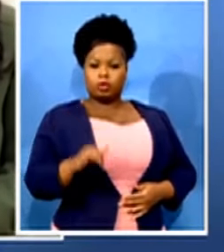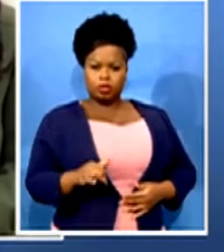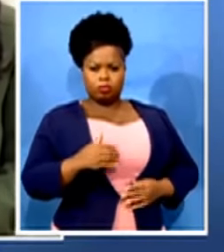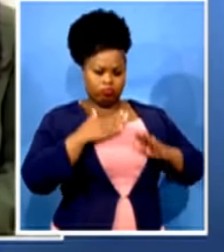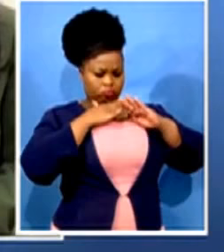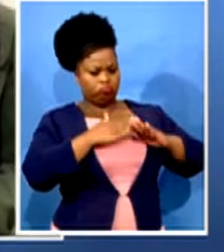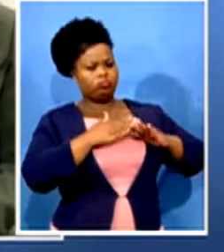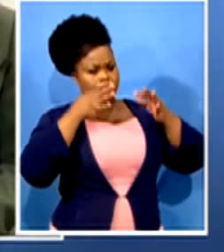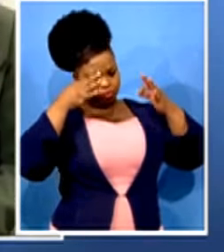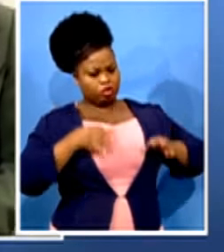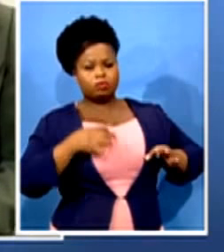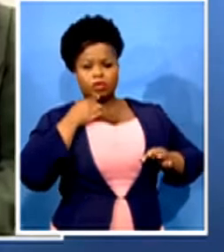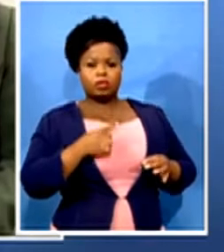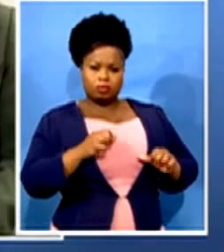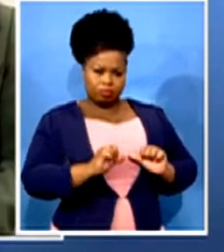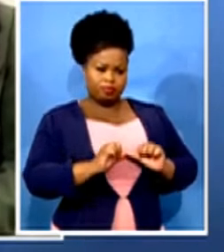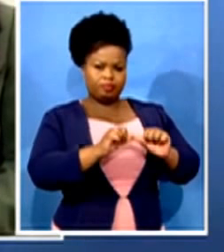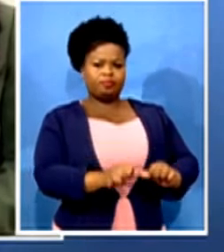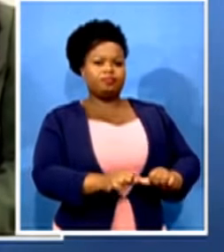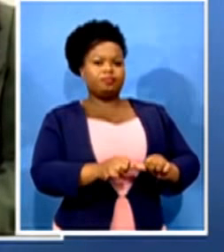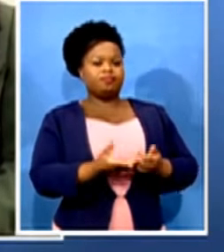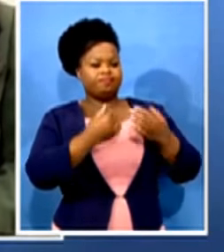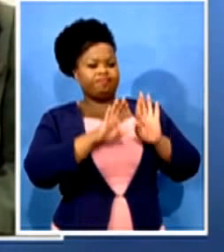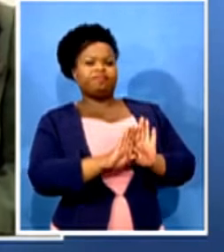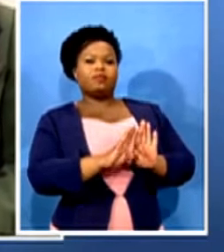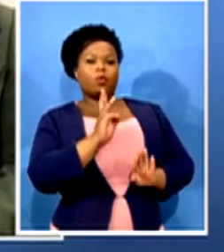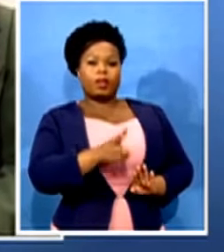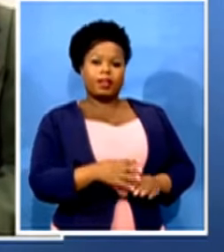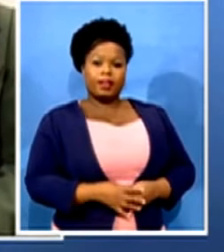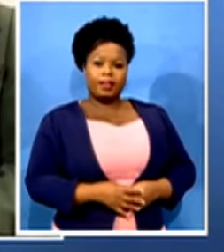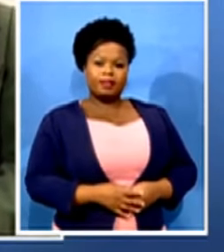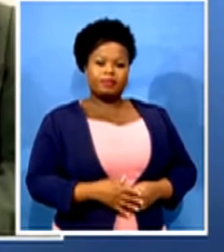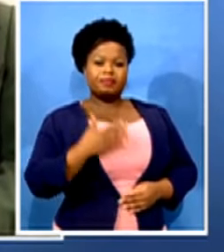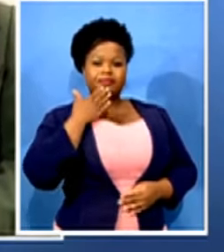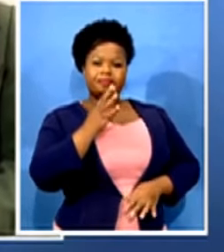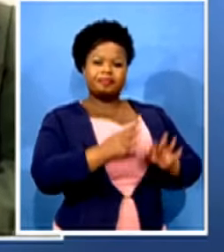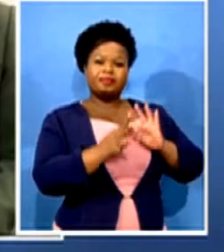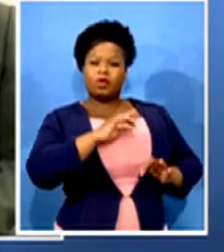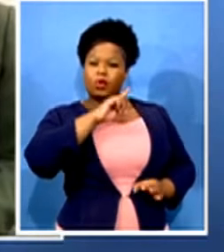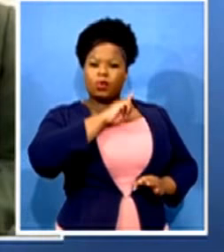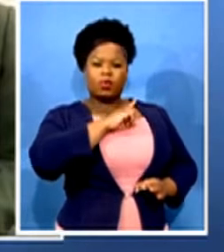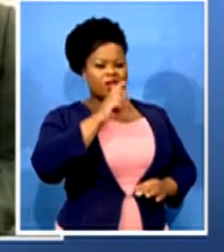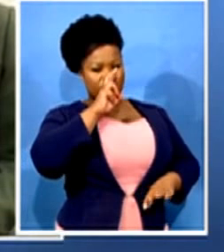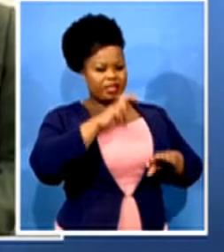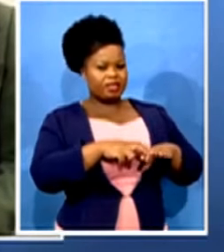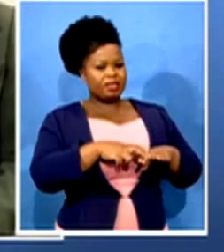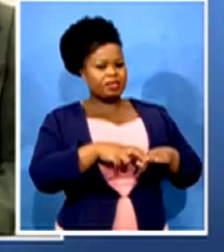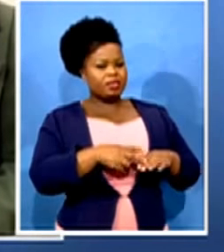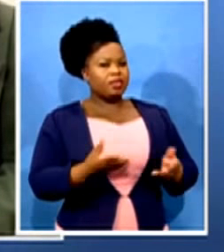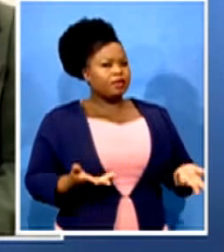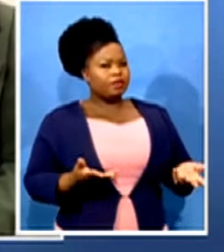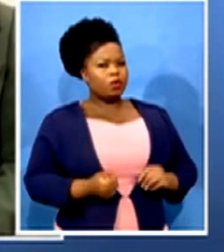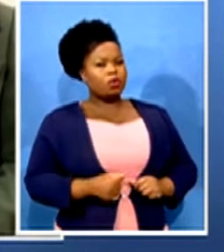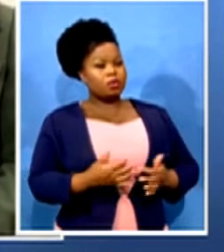country under lockdown. Tell us about why there was a need for the Prime Minister to come back